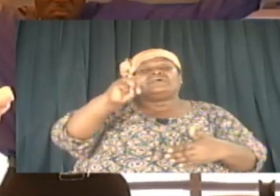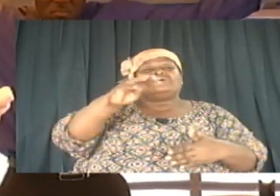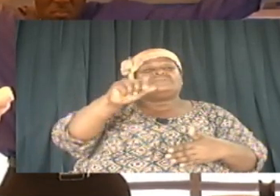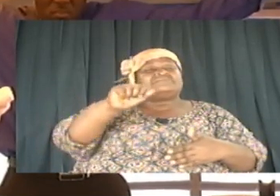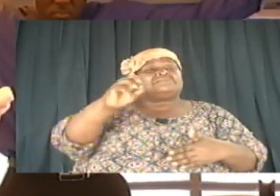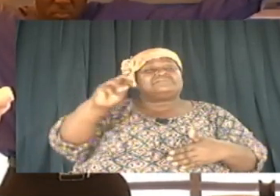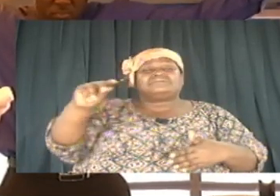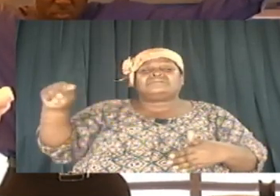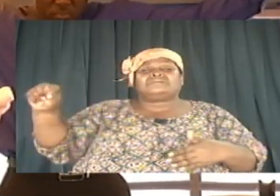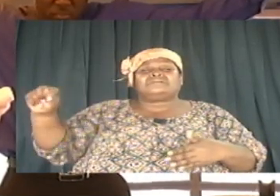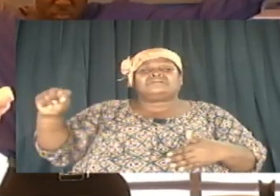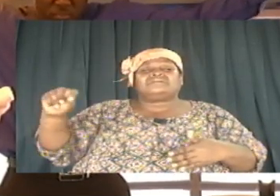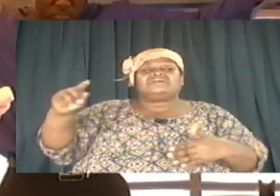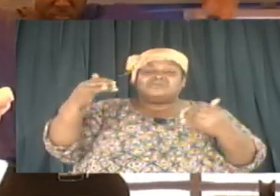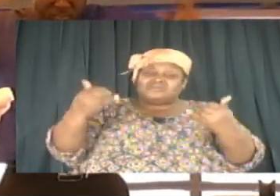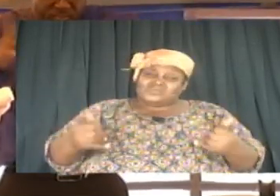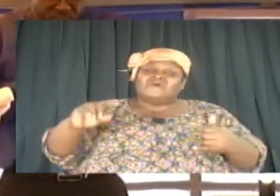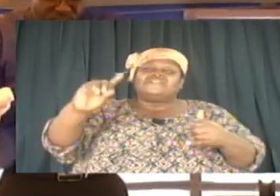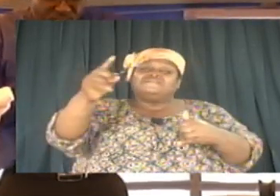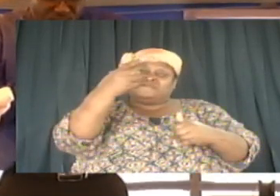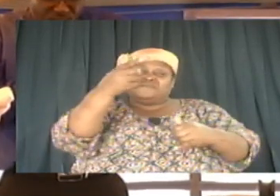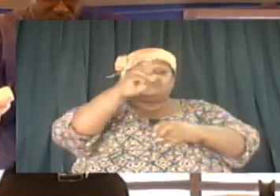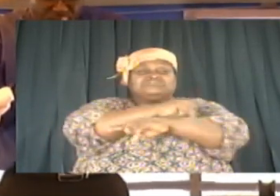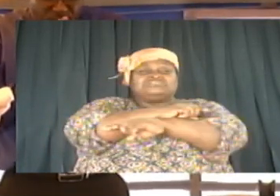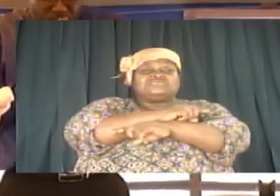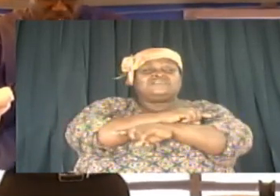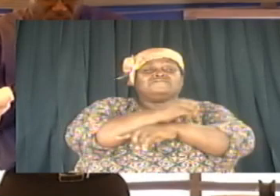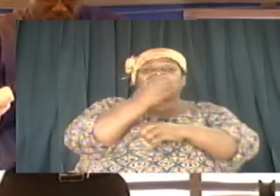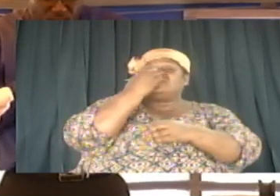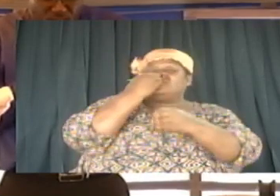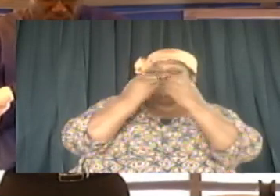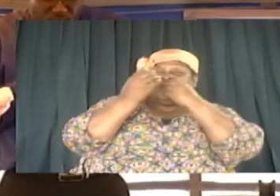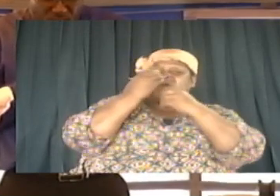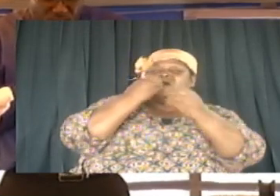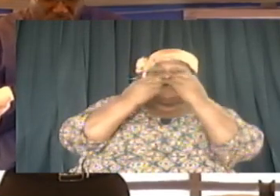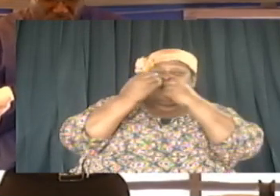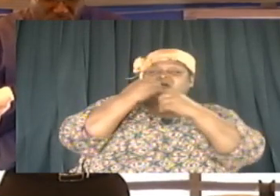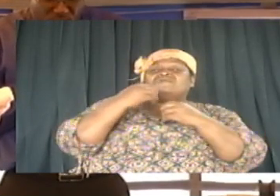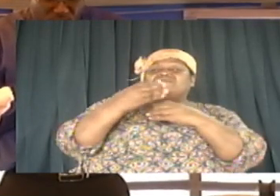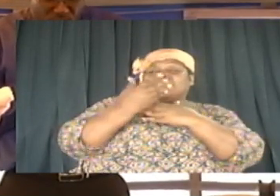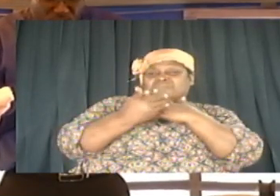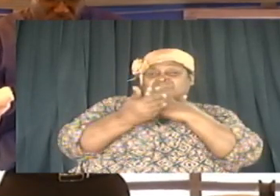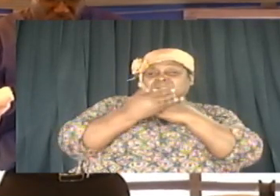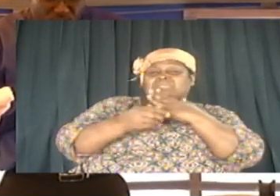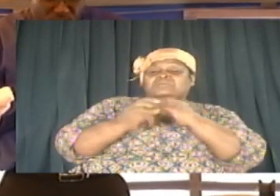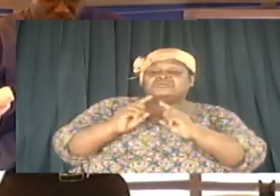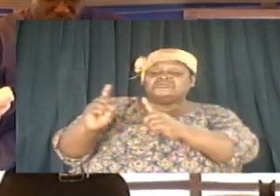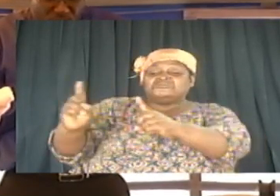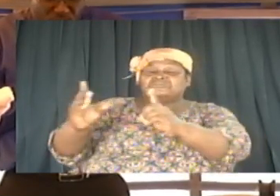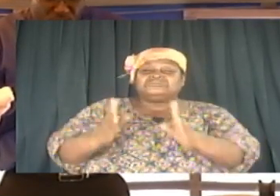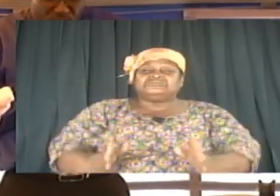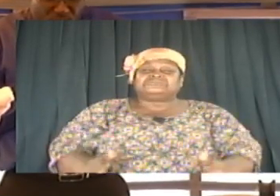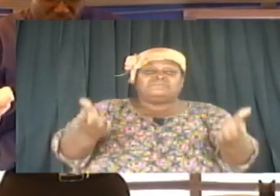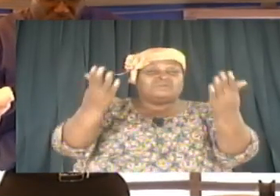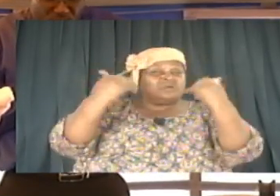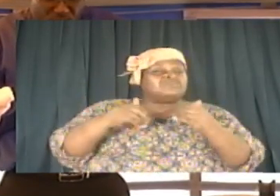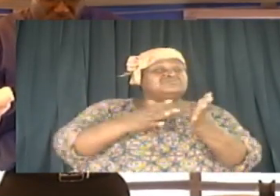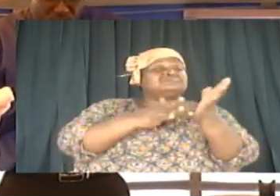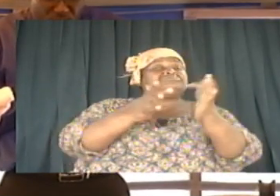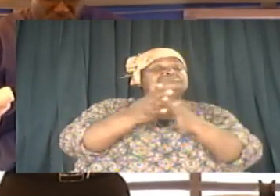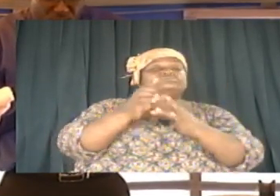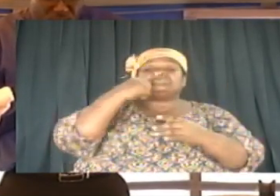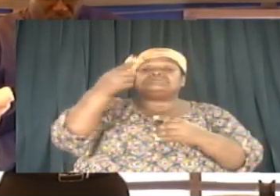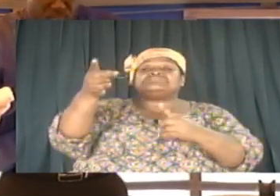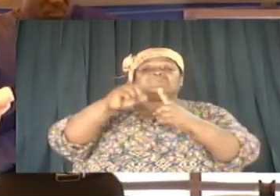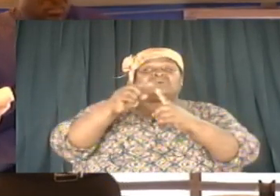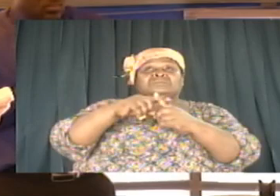17 and 18. Now the first day of the feast of unleavened bread The disciples came to Jesus, saying unto